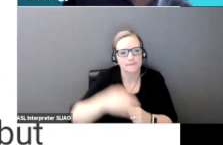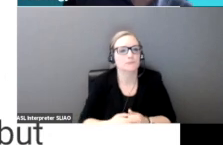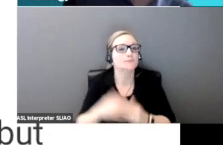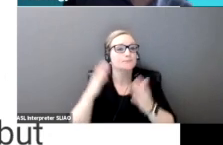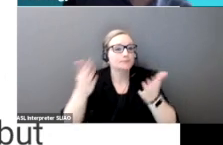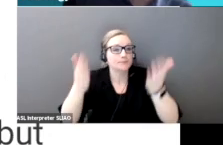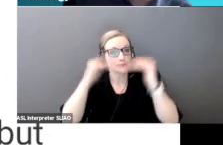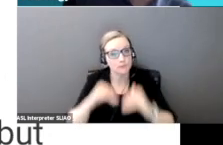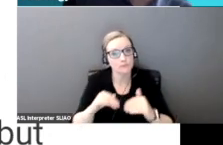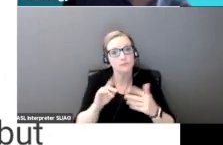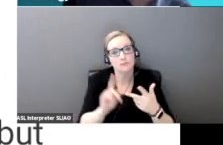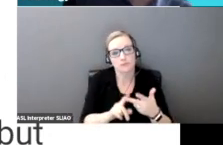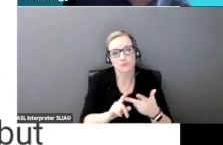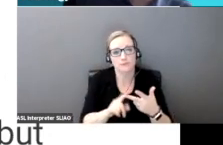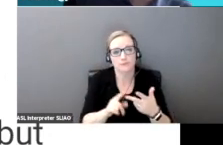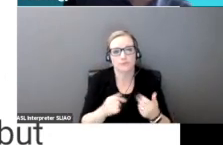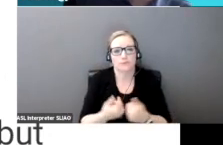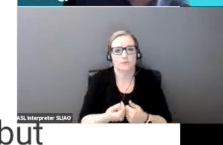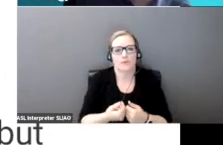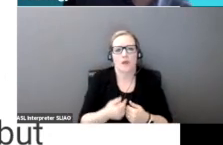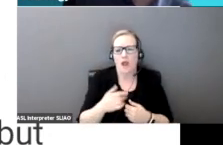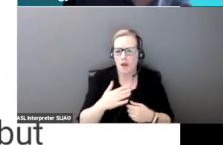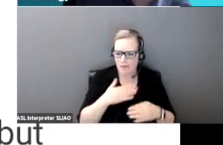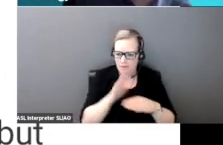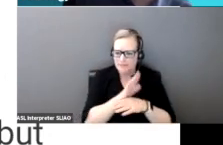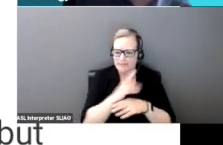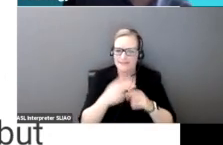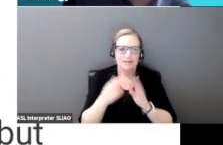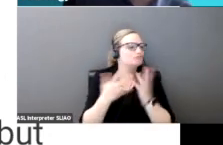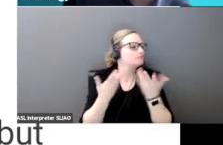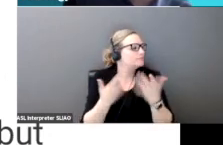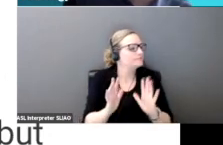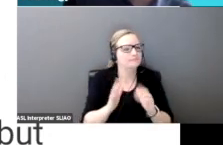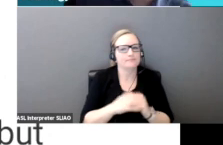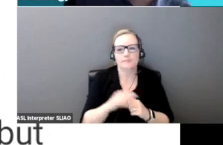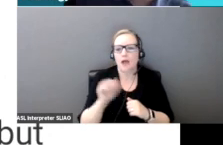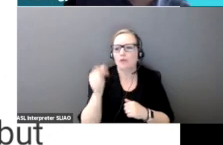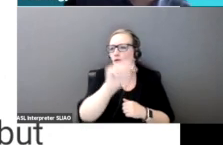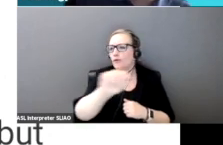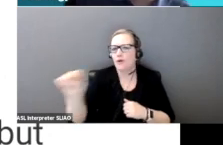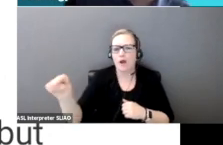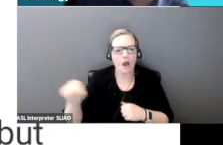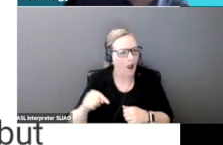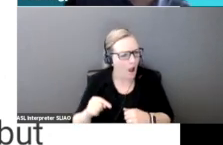this problem with tech movies all the time, where they'll be pointing out the flaws. And